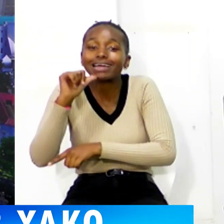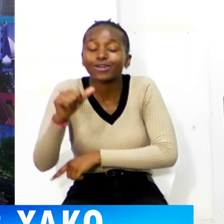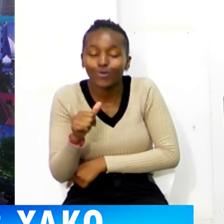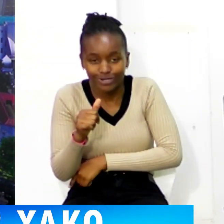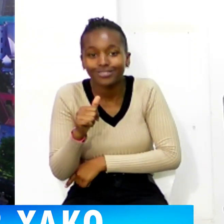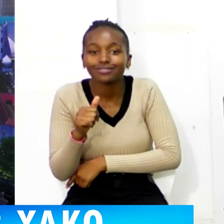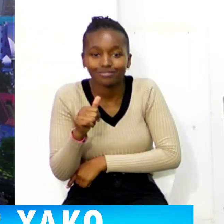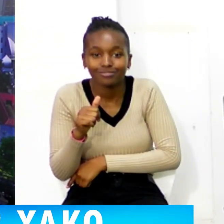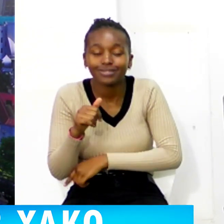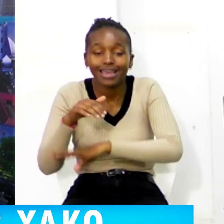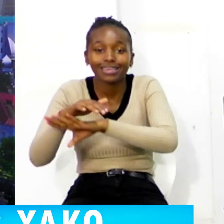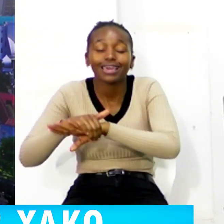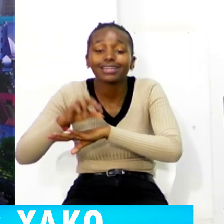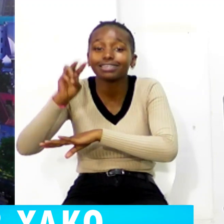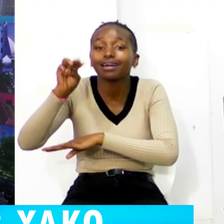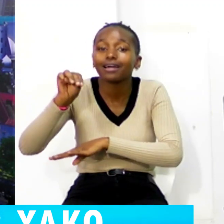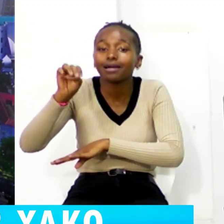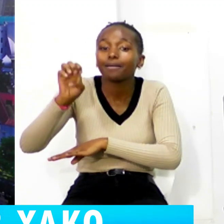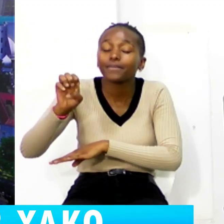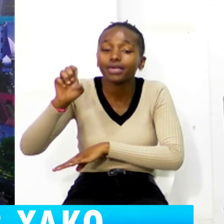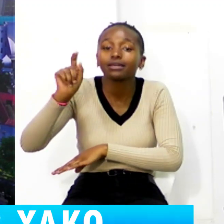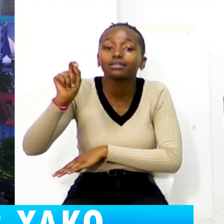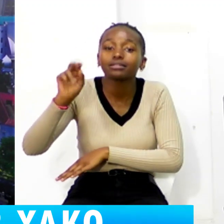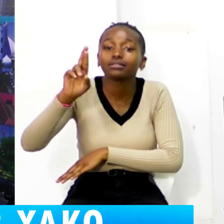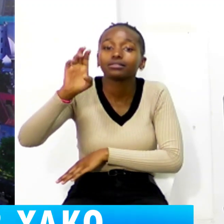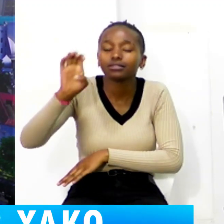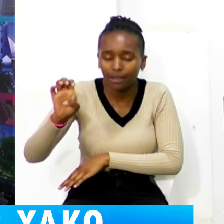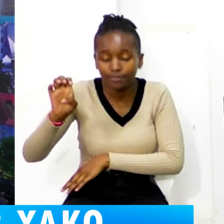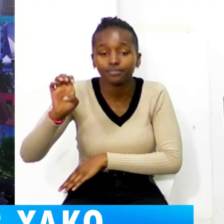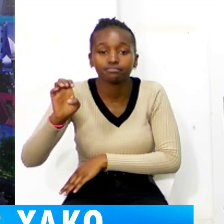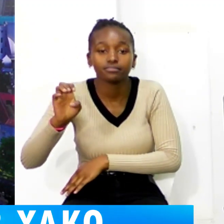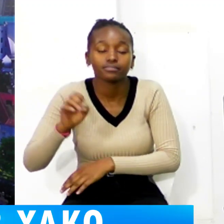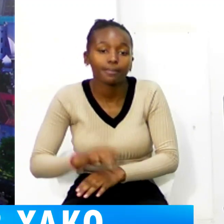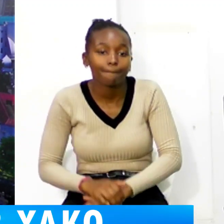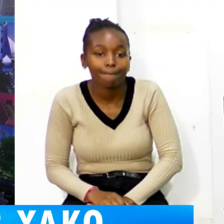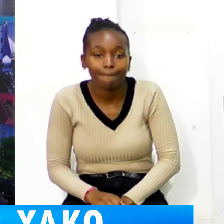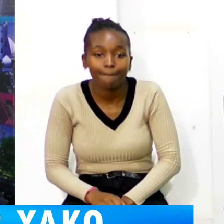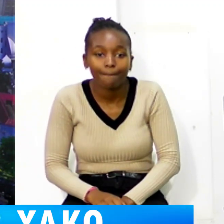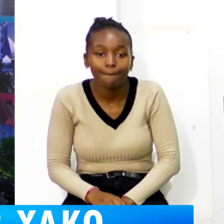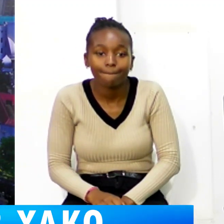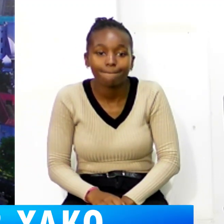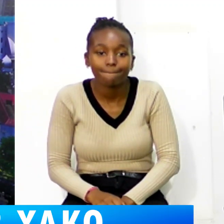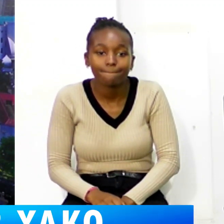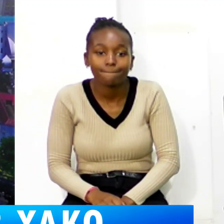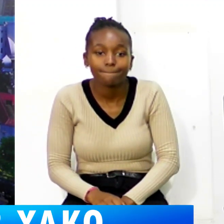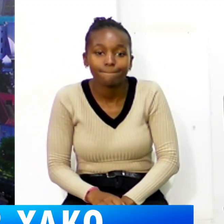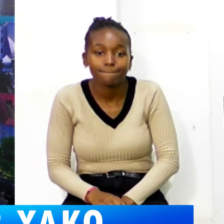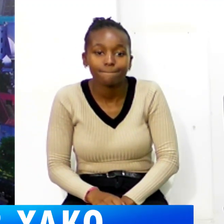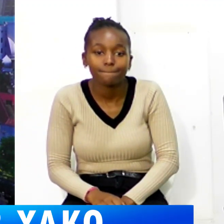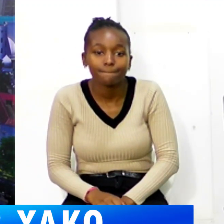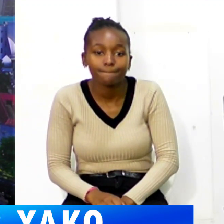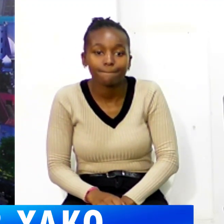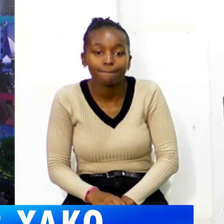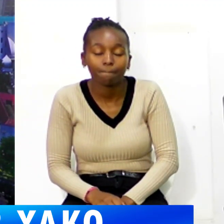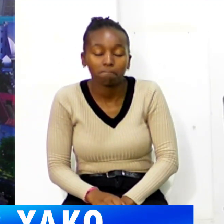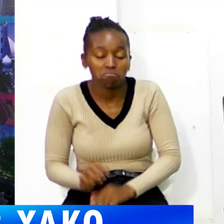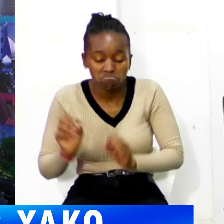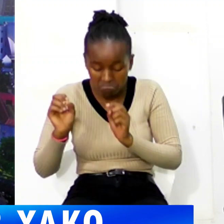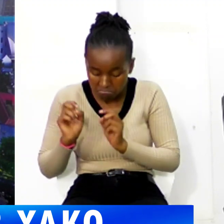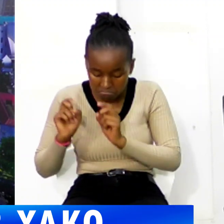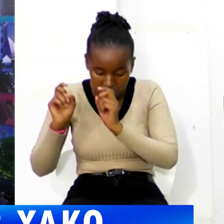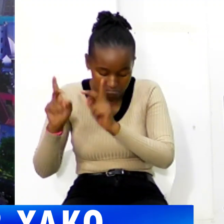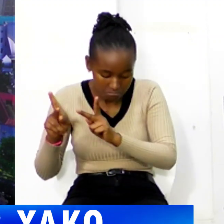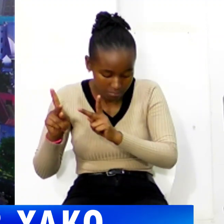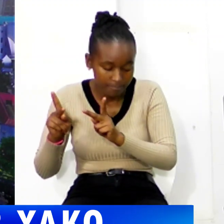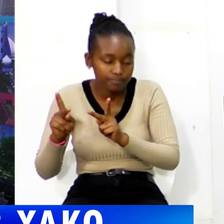be cut out. Yeah. Yeah. You will not be able to load the token onto those meters. All right. Yeah.